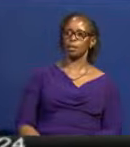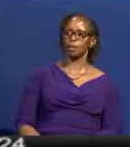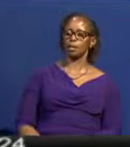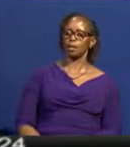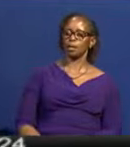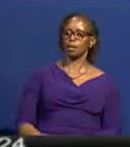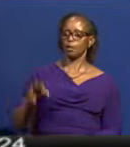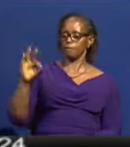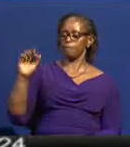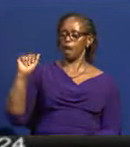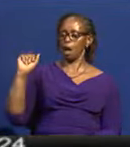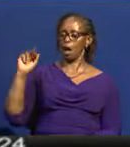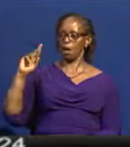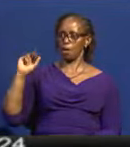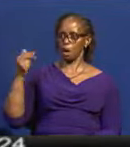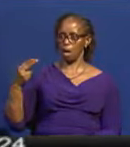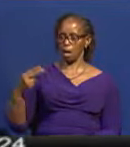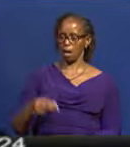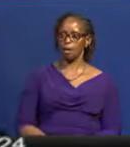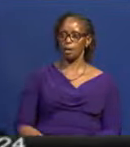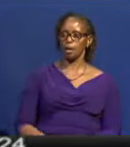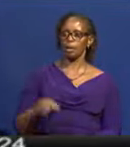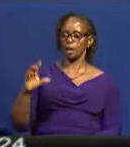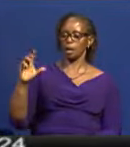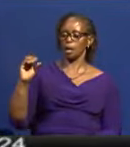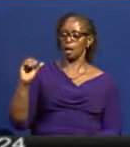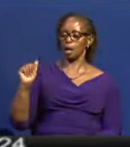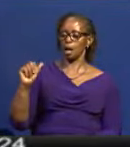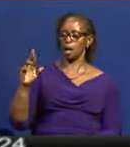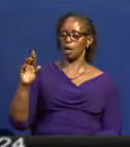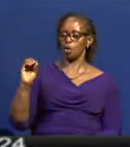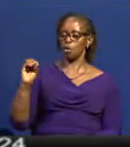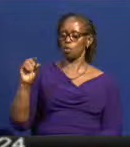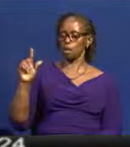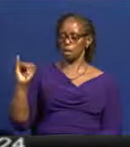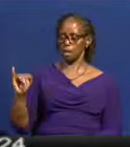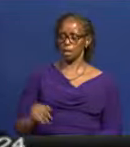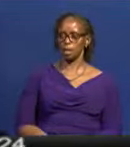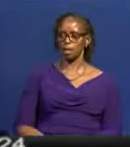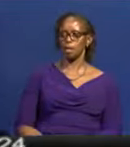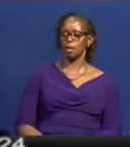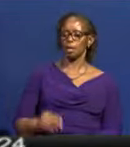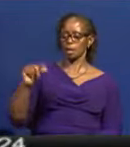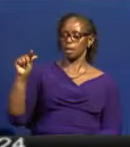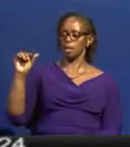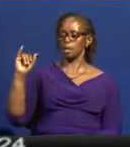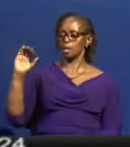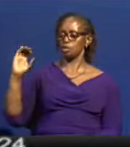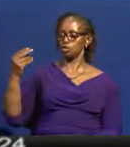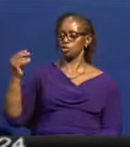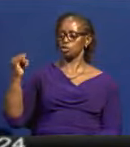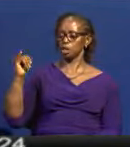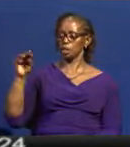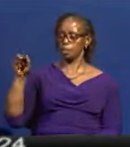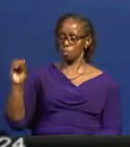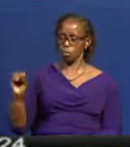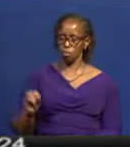Sala Farah, Karoli Omondi, Robert Gishimu, Michael